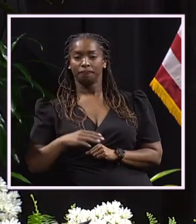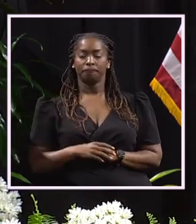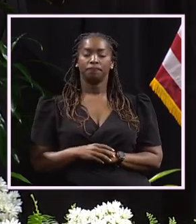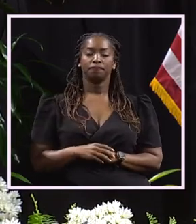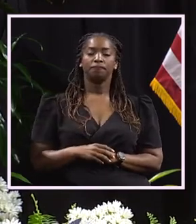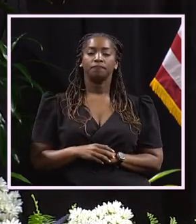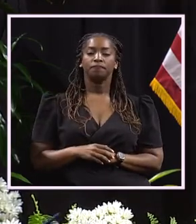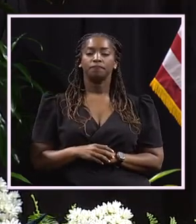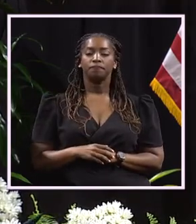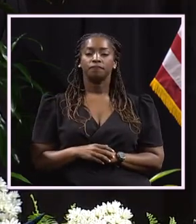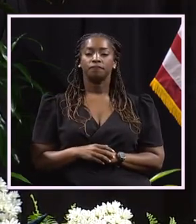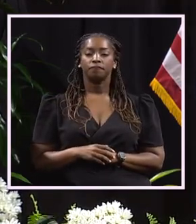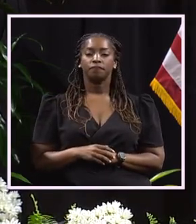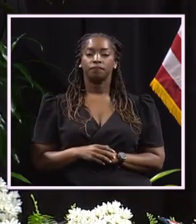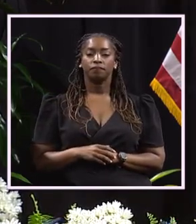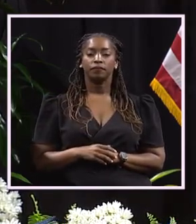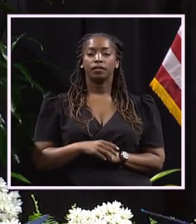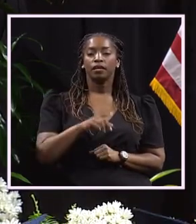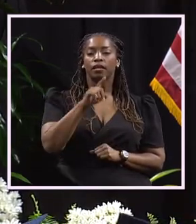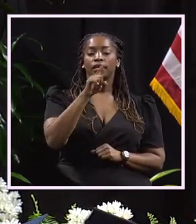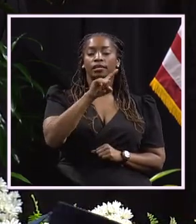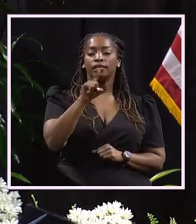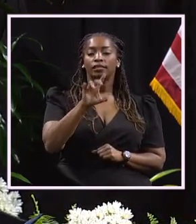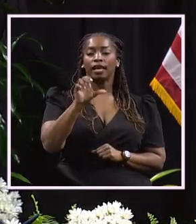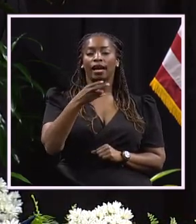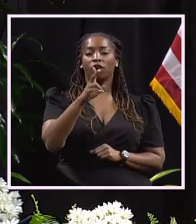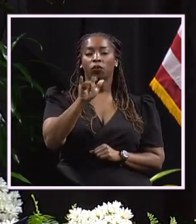Brandonicio. Zachary John DeWitt.